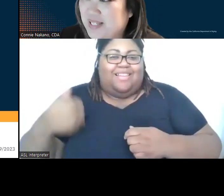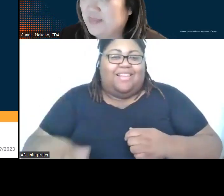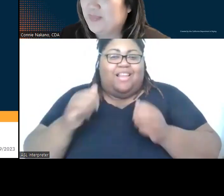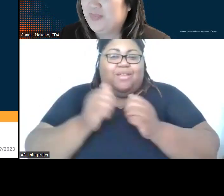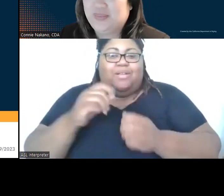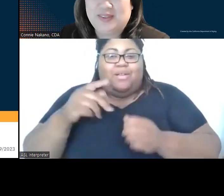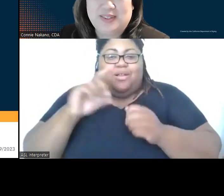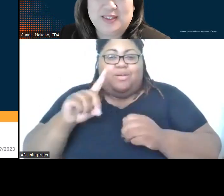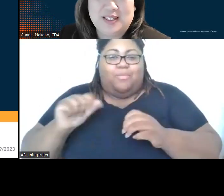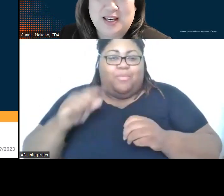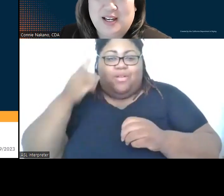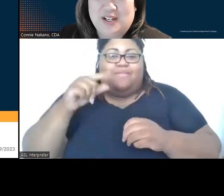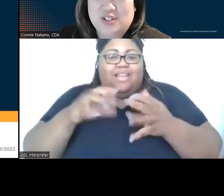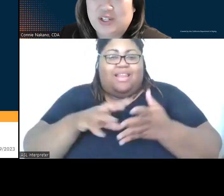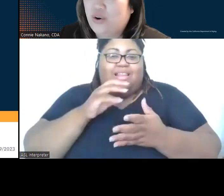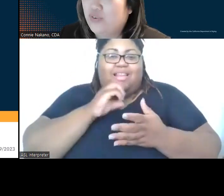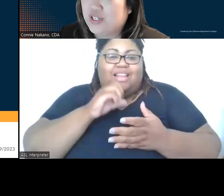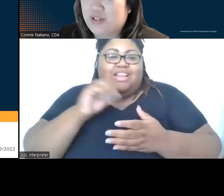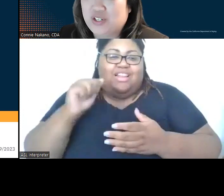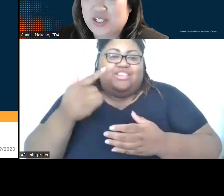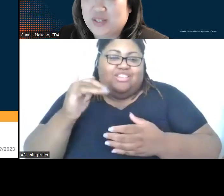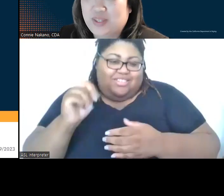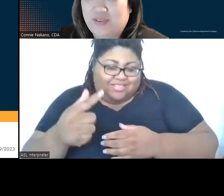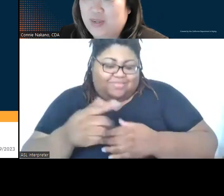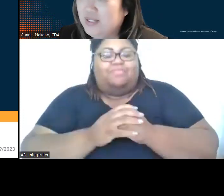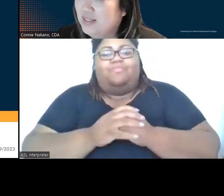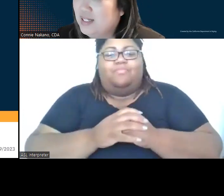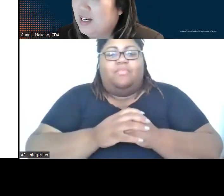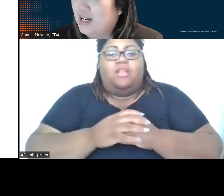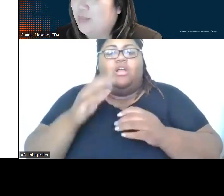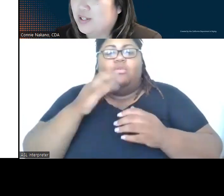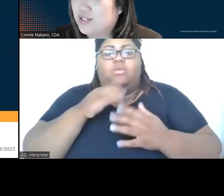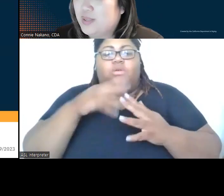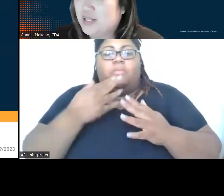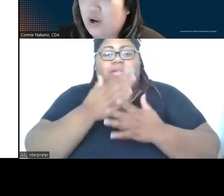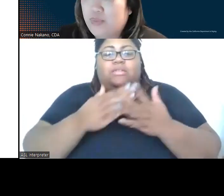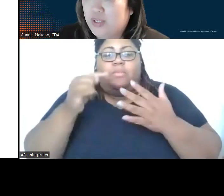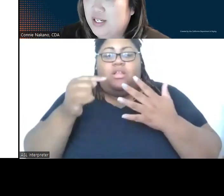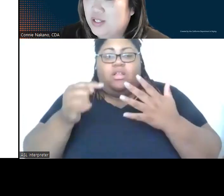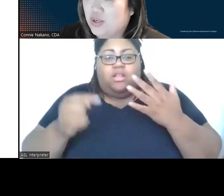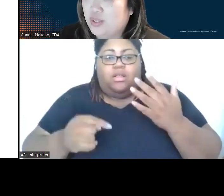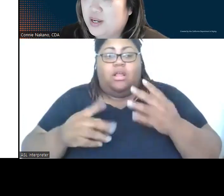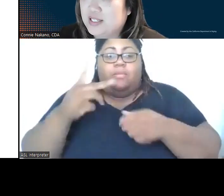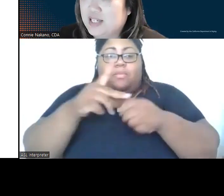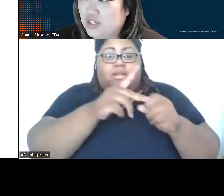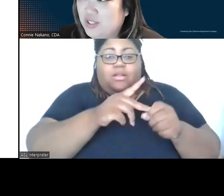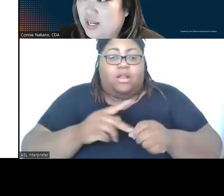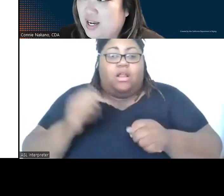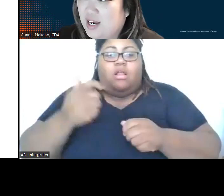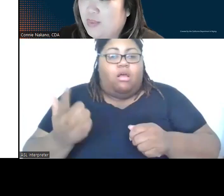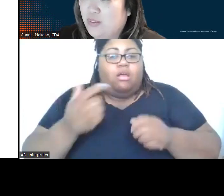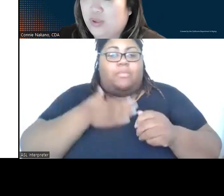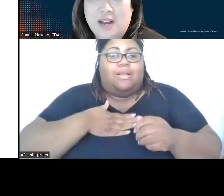slide, please. Just to go over some logistics with everyone. Participants are all muted during the